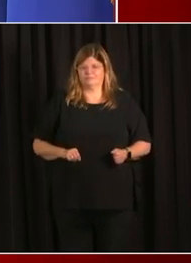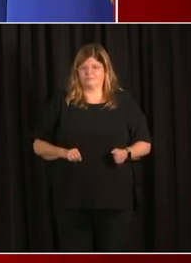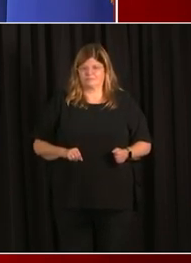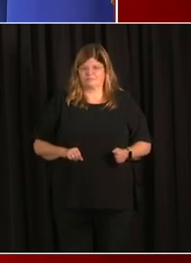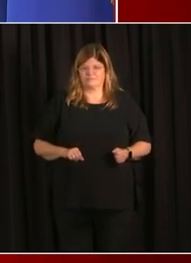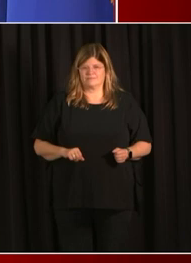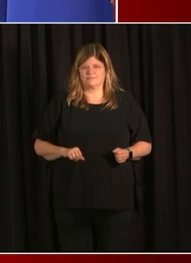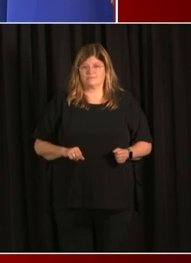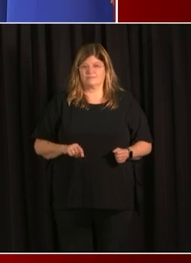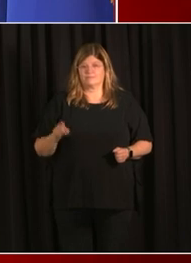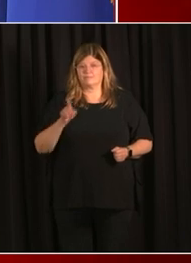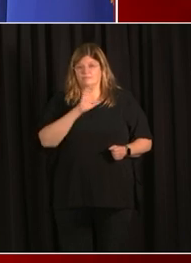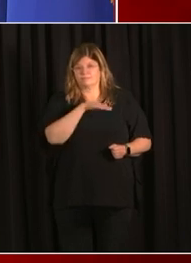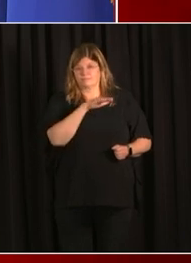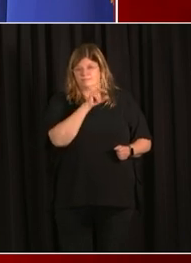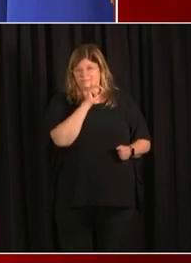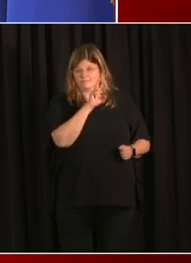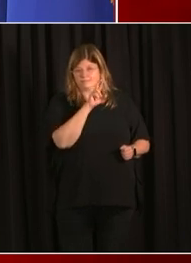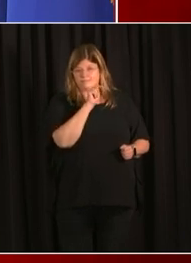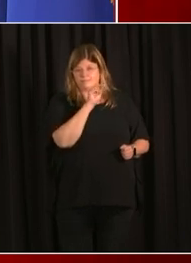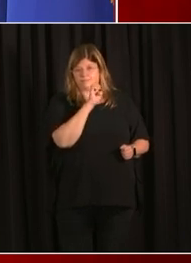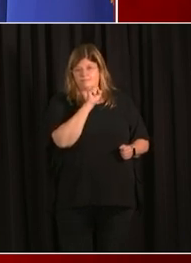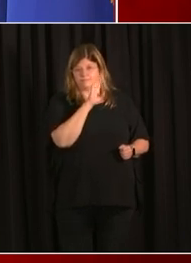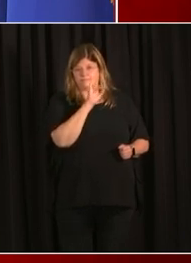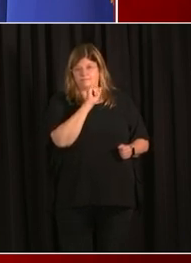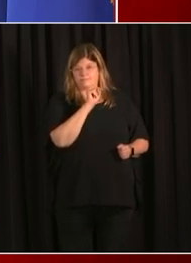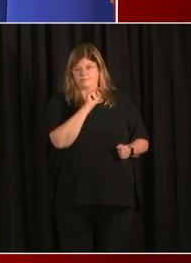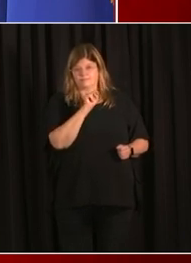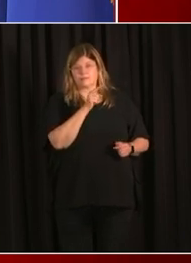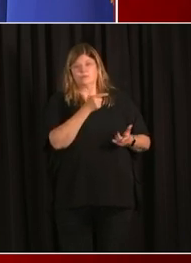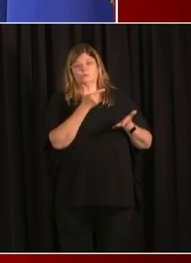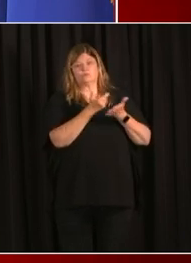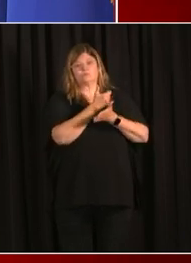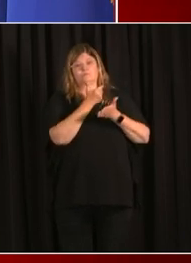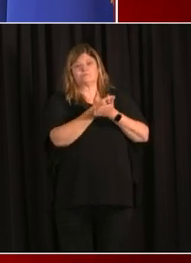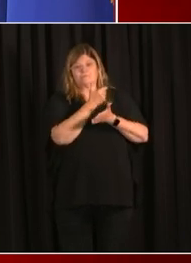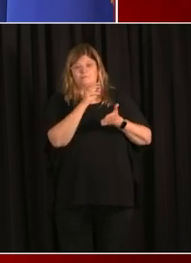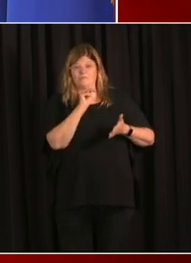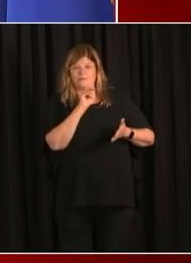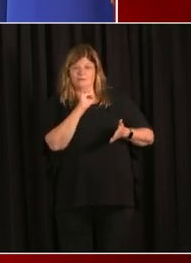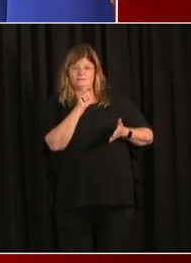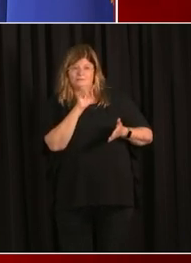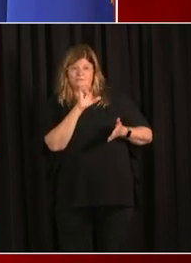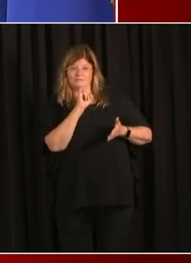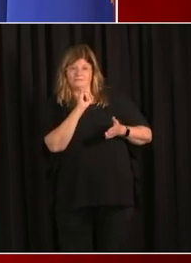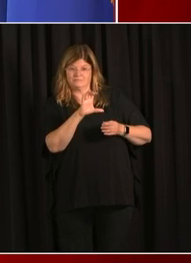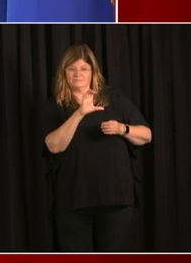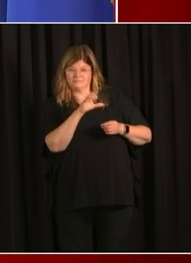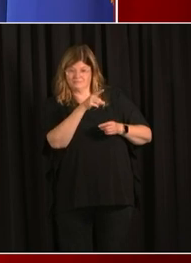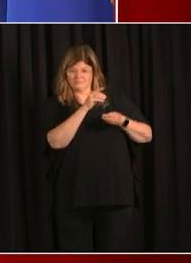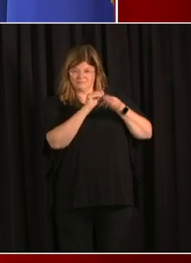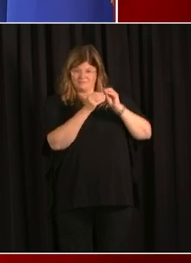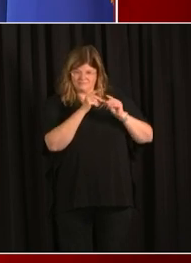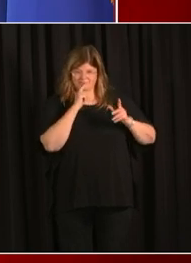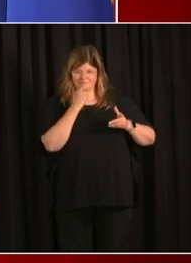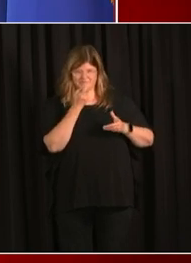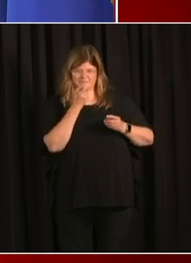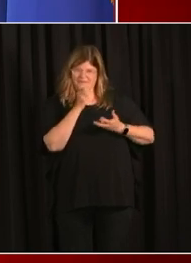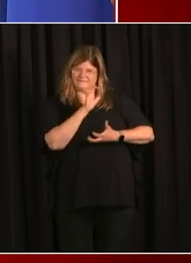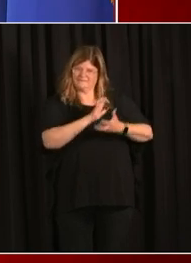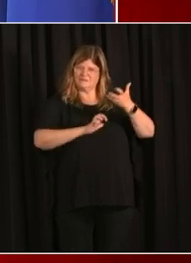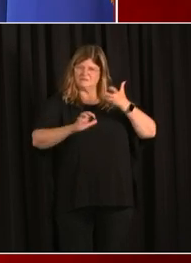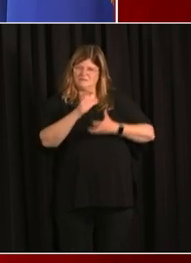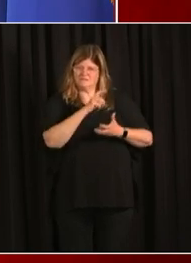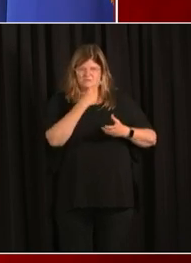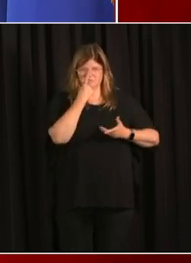Dr. Nesbitt, with the new metrics, it will come to no surprise to you that I'm a little confused. So if you could help me